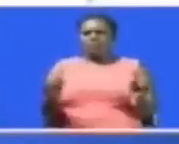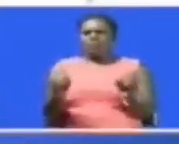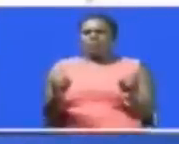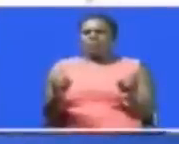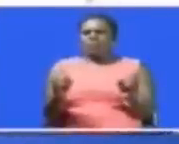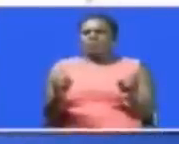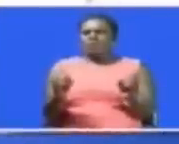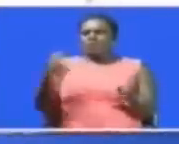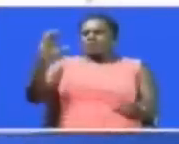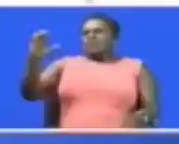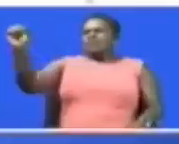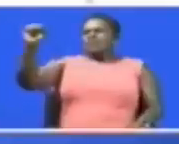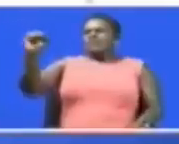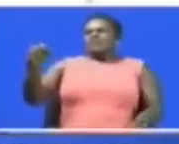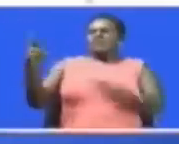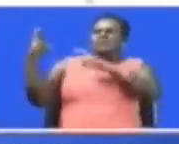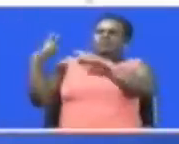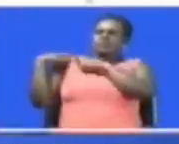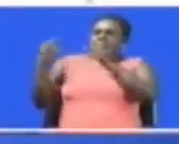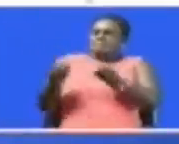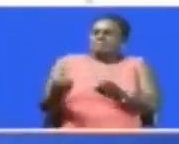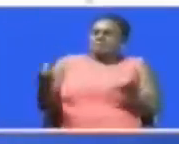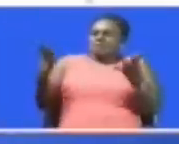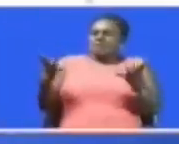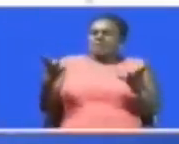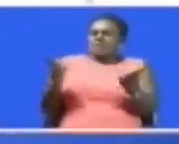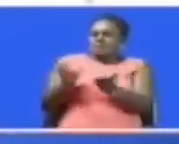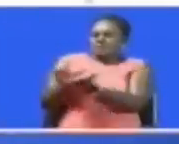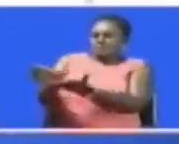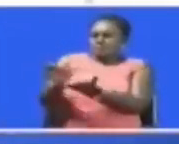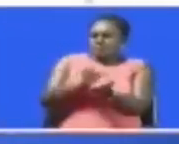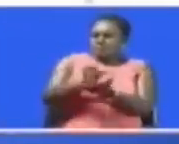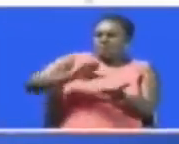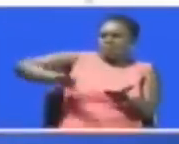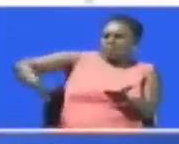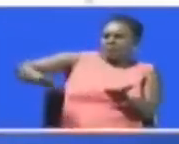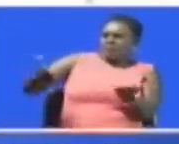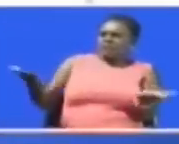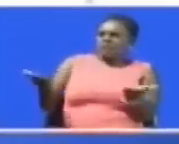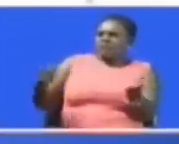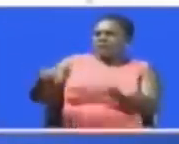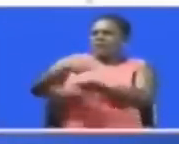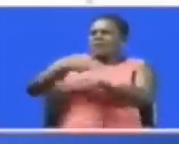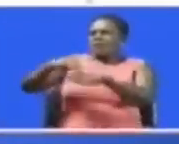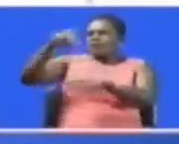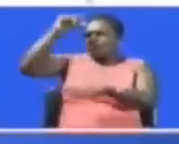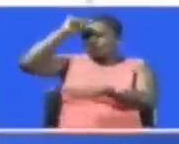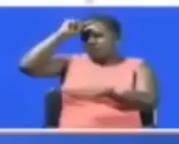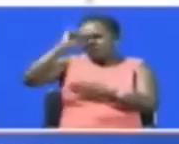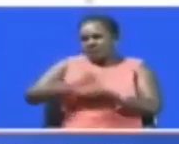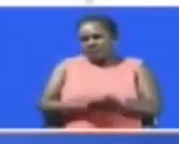of the dams. It is a CSS. So a lot of funds still remain